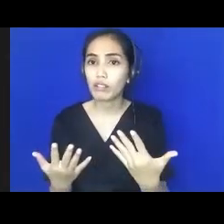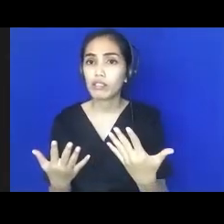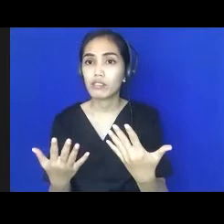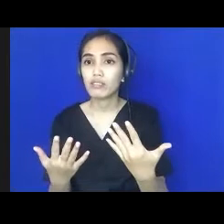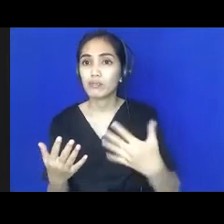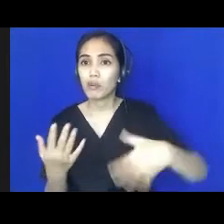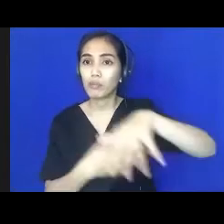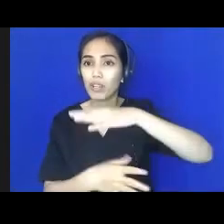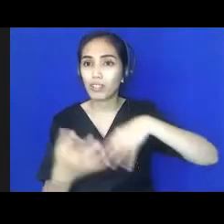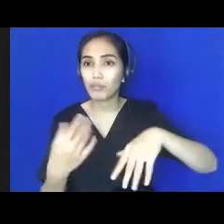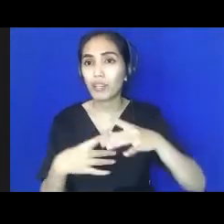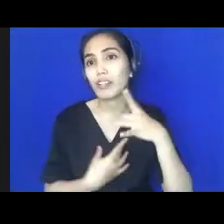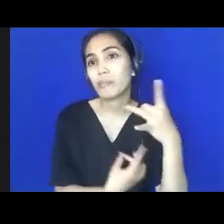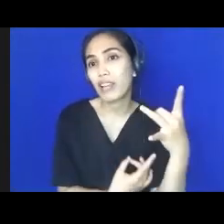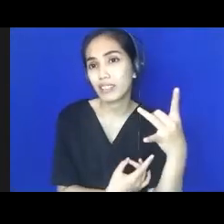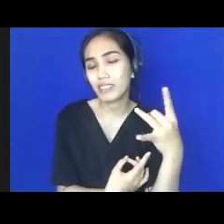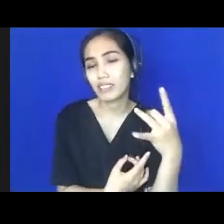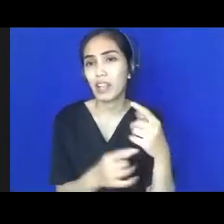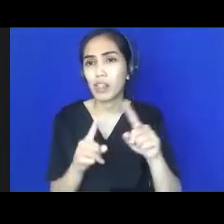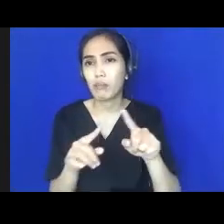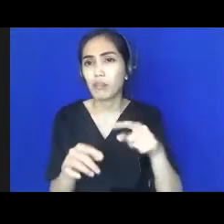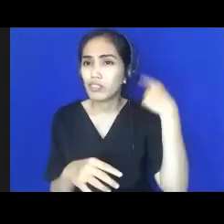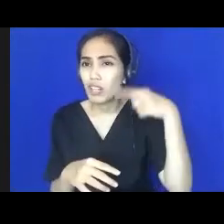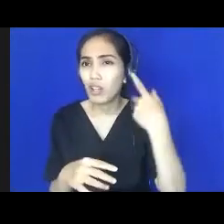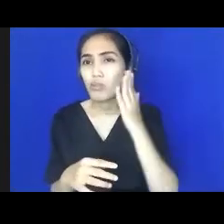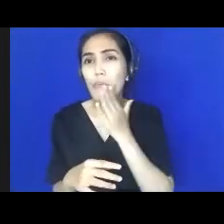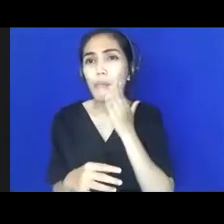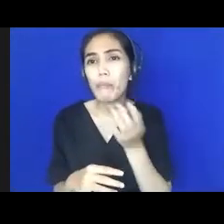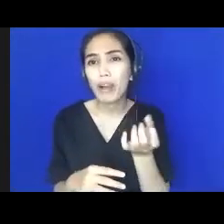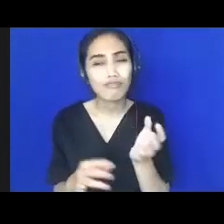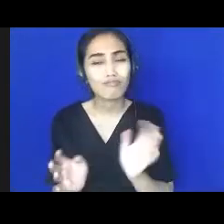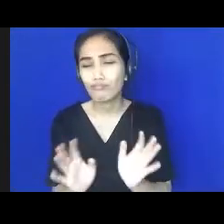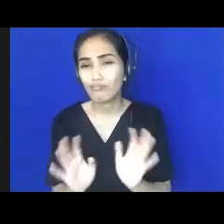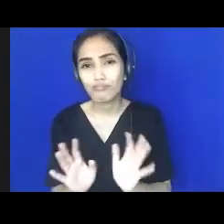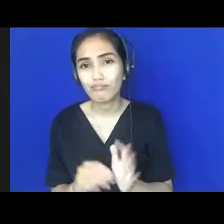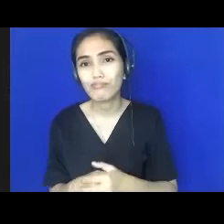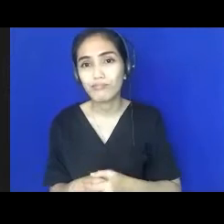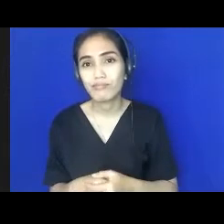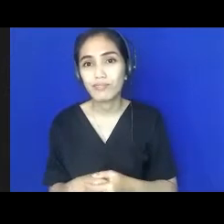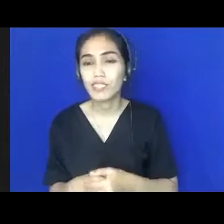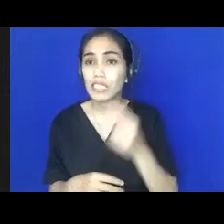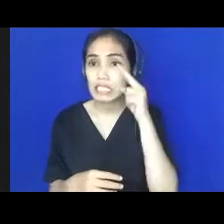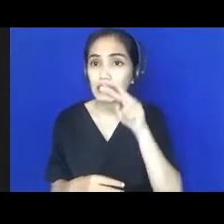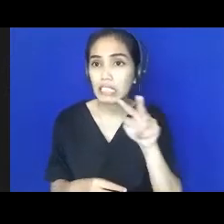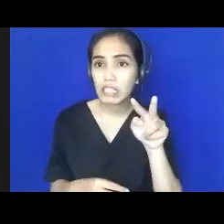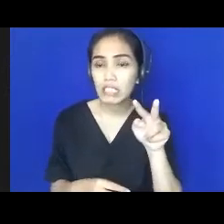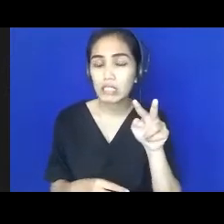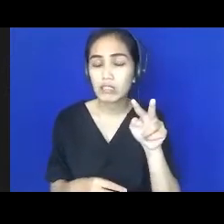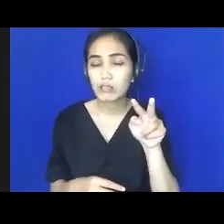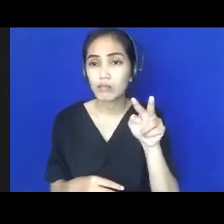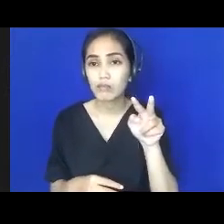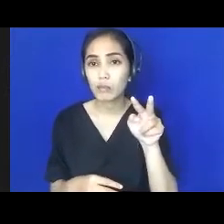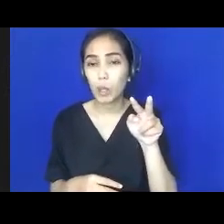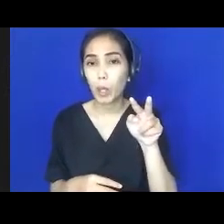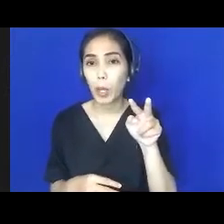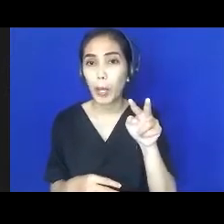But it wasn't always easy. If you look at the girl on the left, she's making a funny face. I think she doesn't really want to take that tablet.